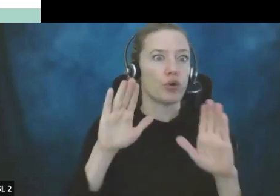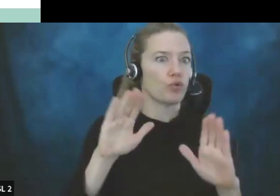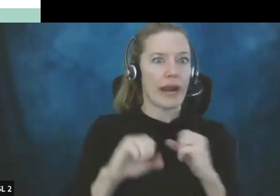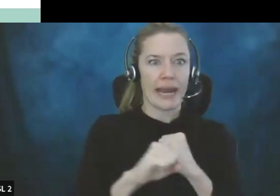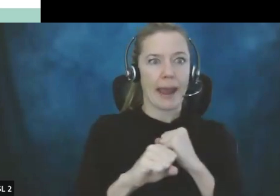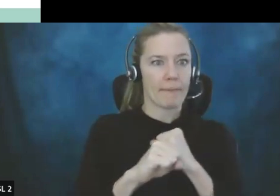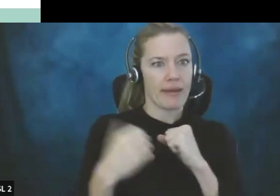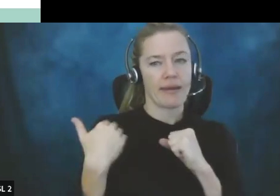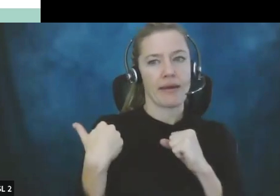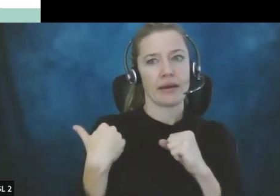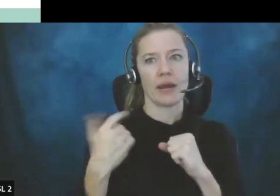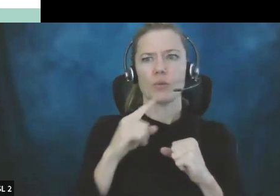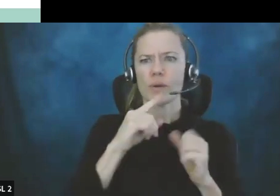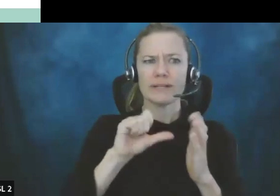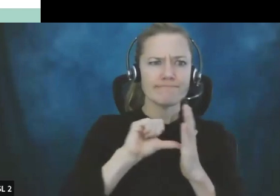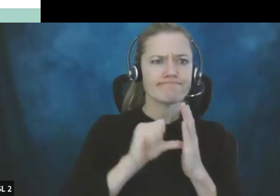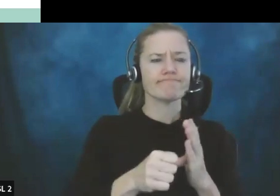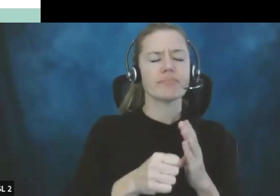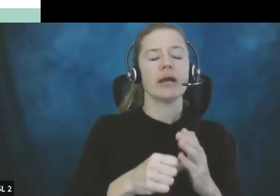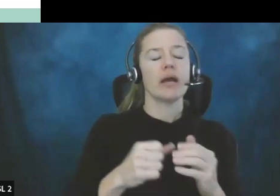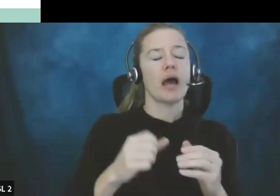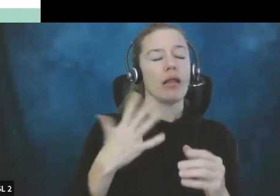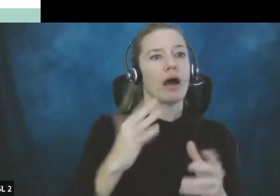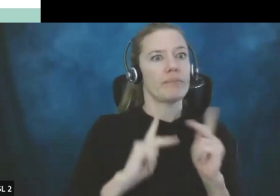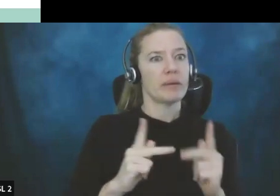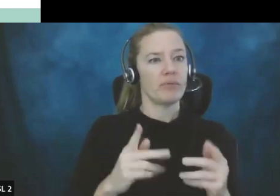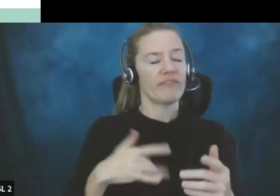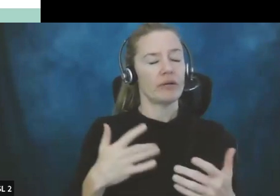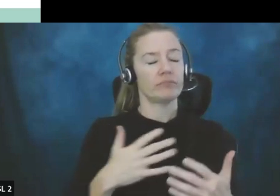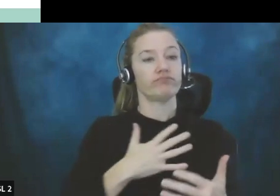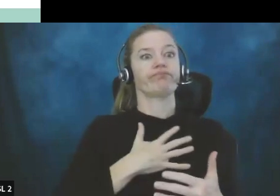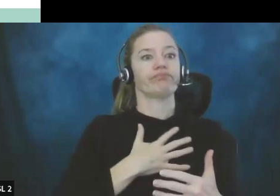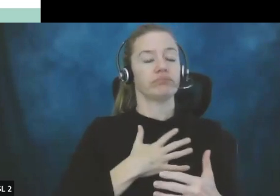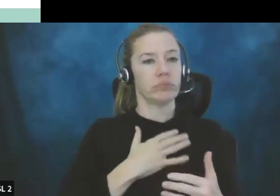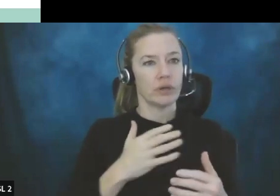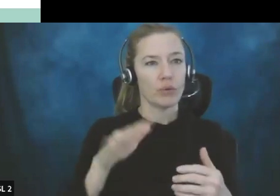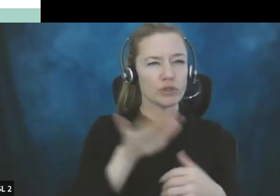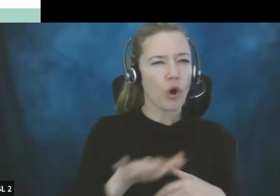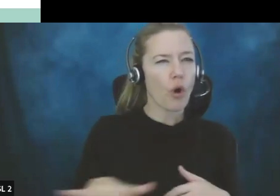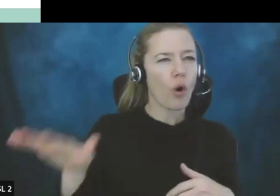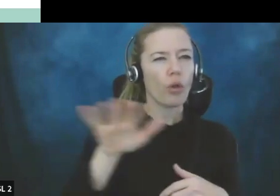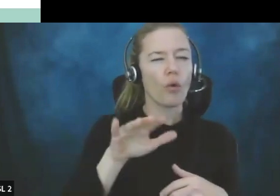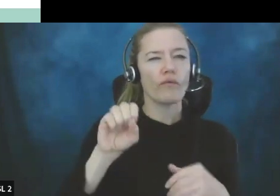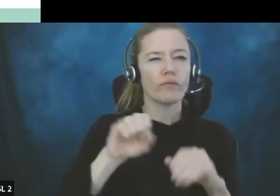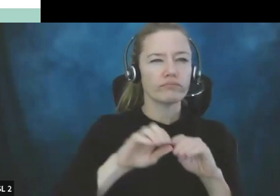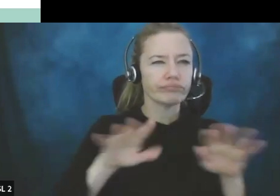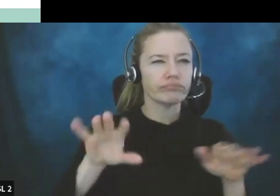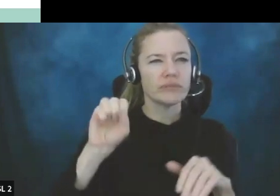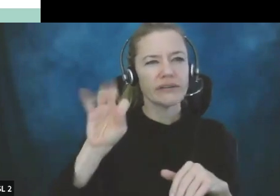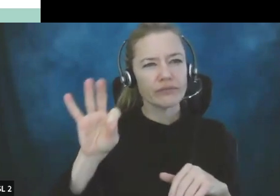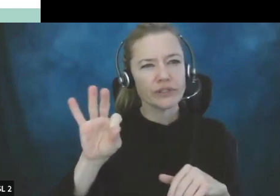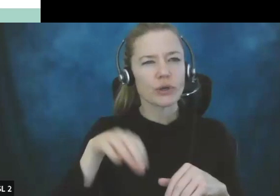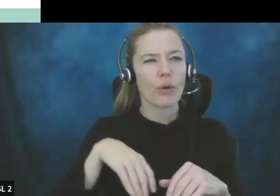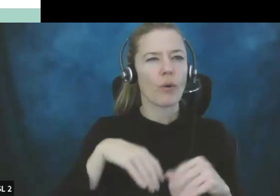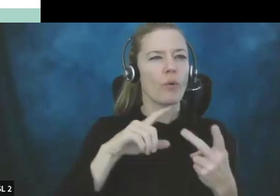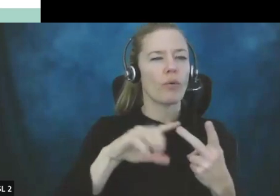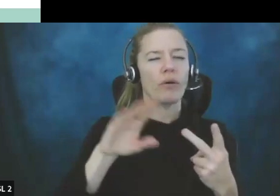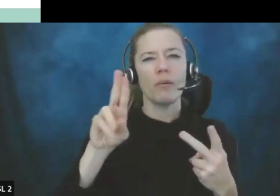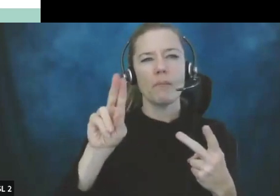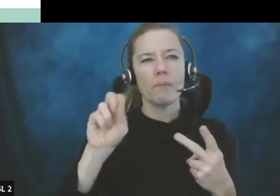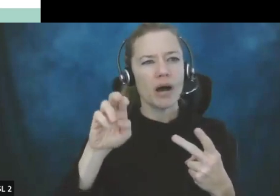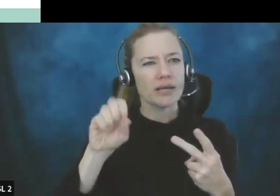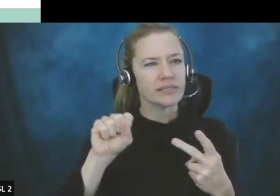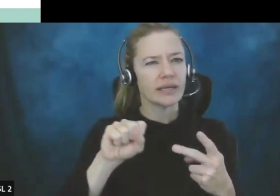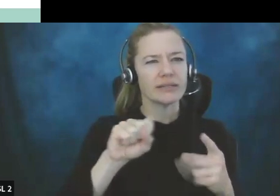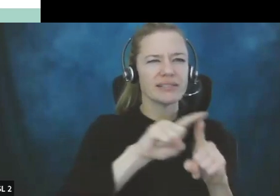campaign. And it really hit a lot of people, was all over San Francisco, both social media, in